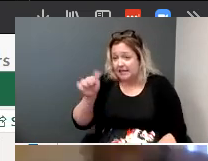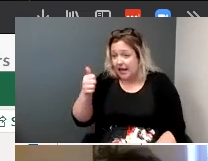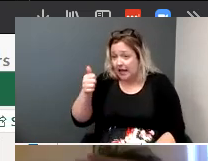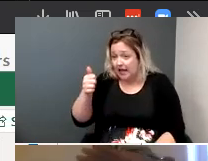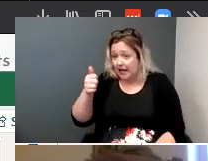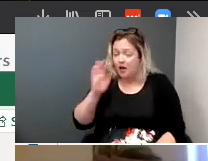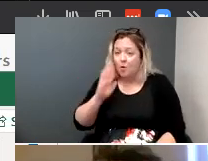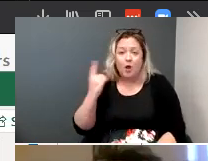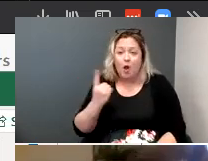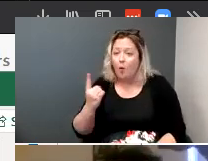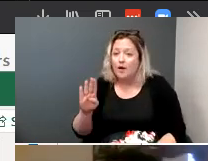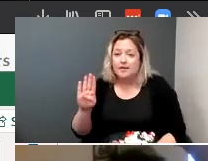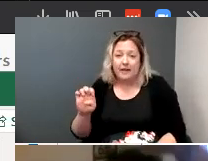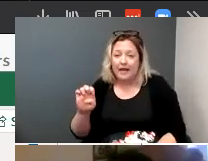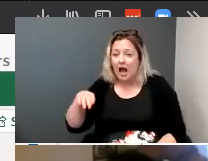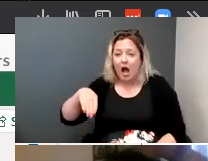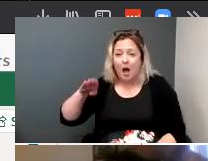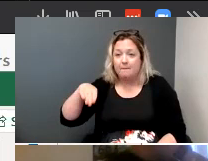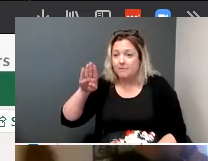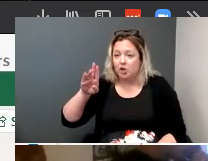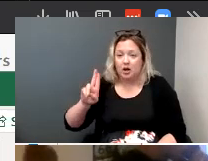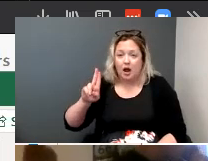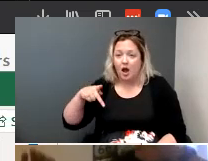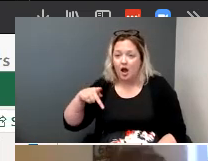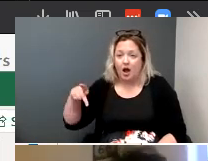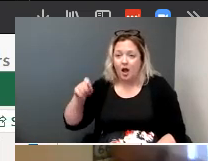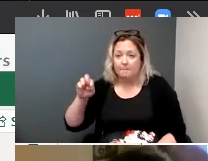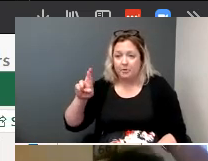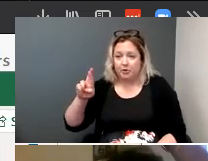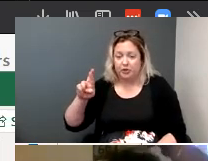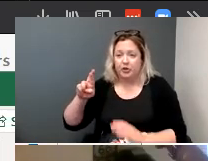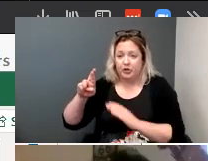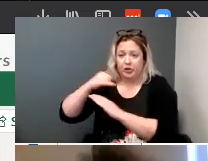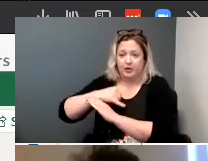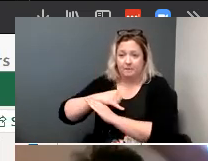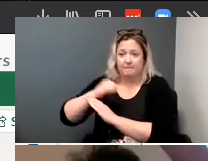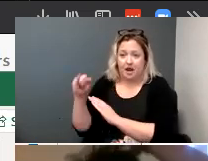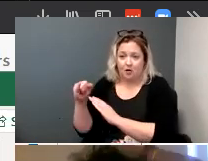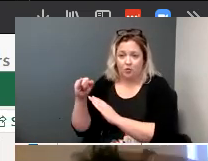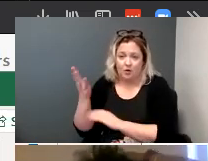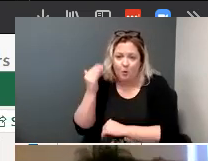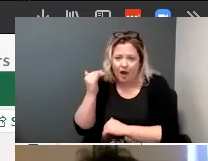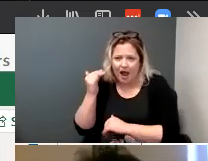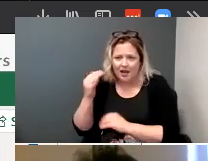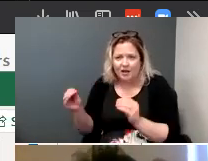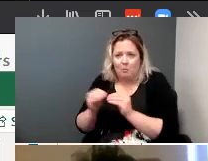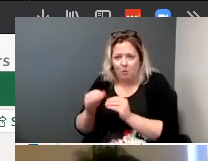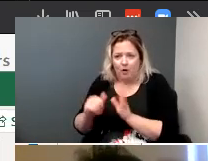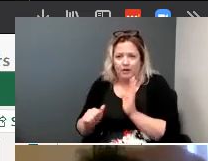bound, because it is going to be n to the power of 10, and n is linear, and n to the power of 10 will always grow